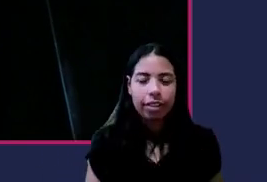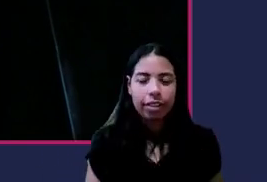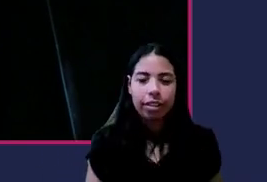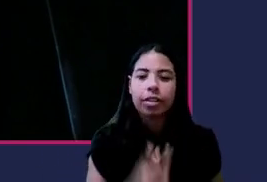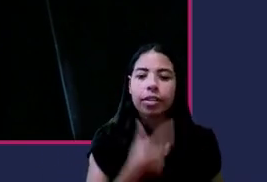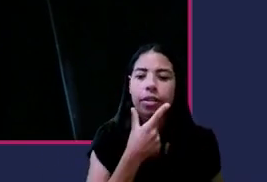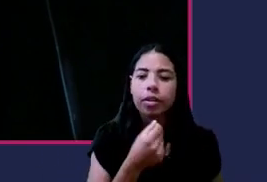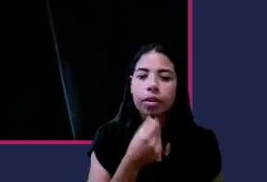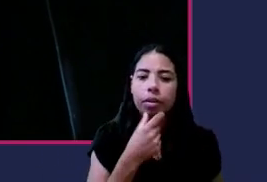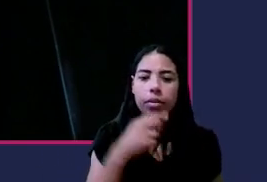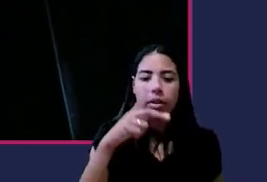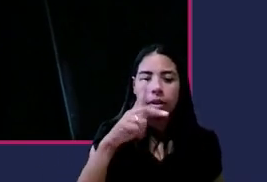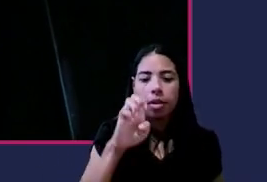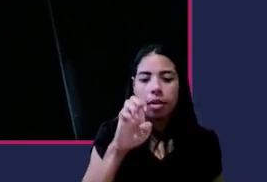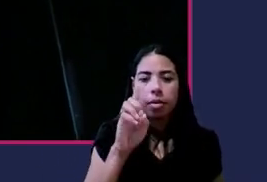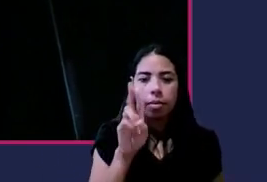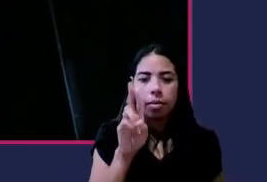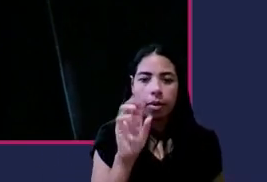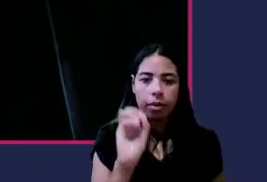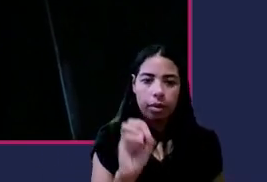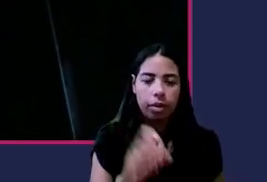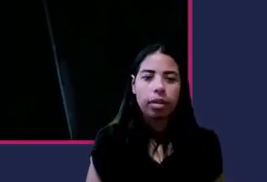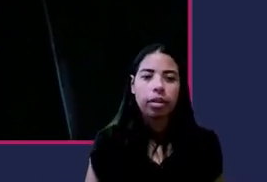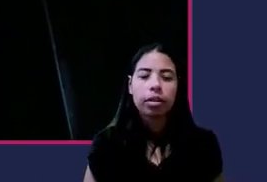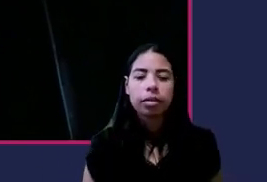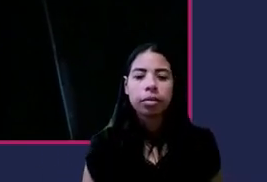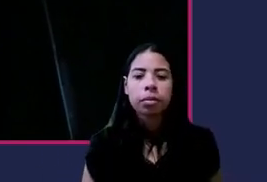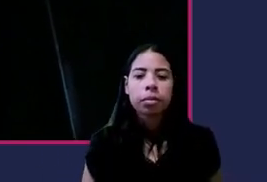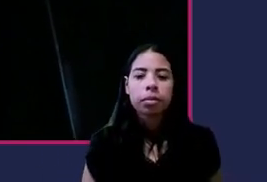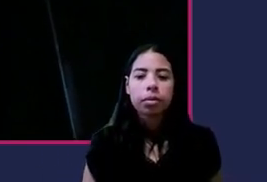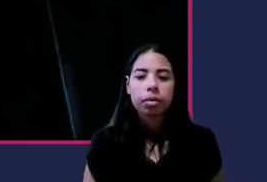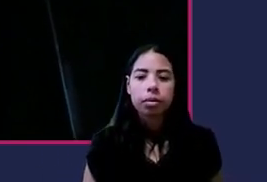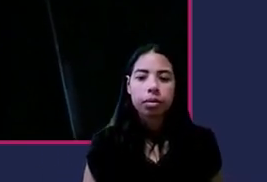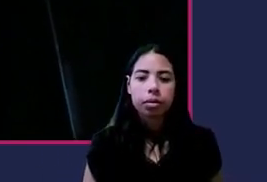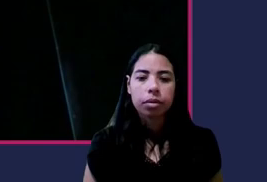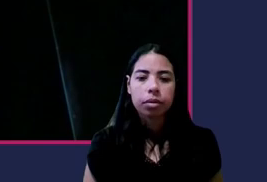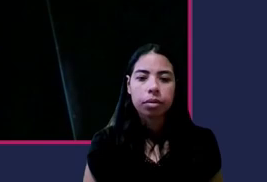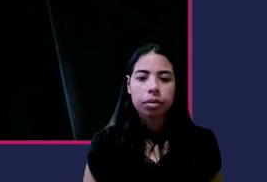of you. Pedro Westphalen, you have the floor.